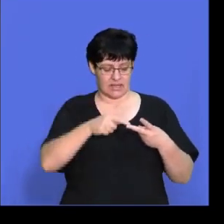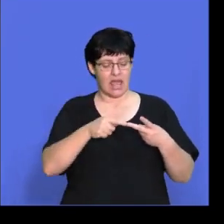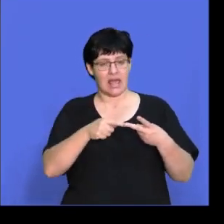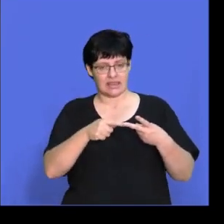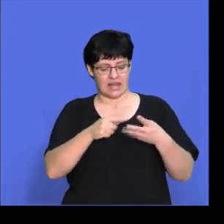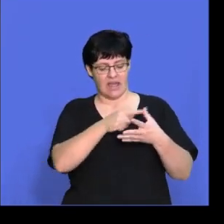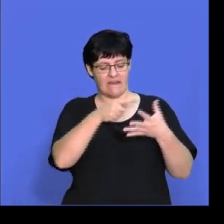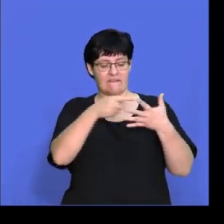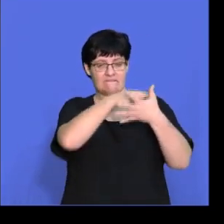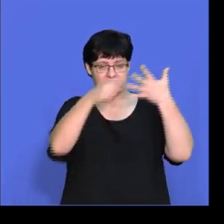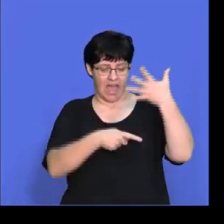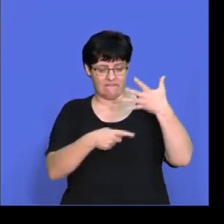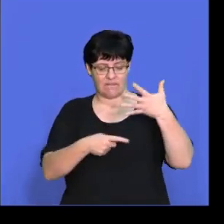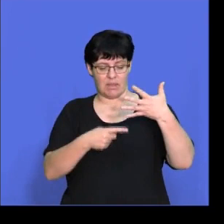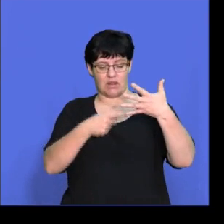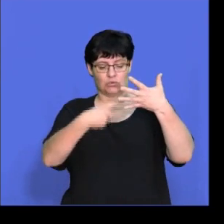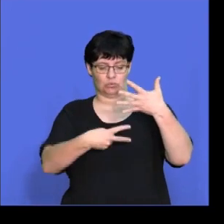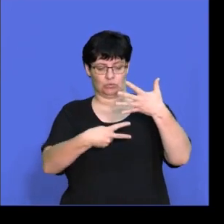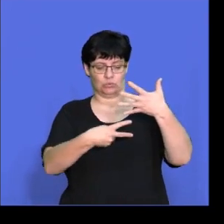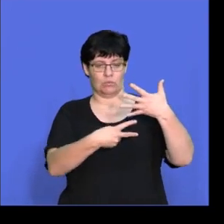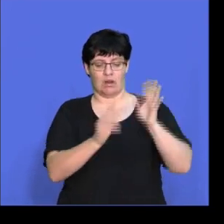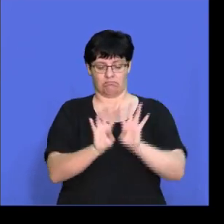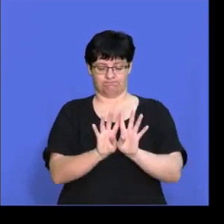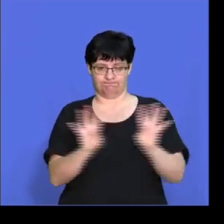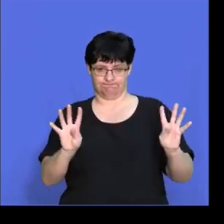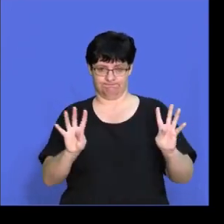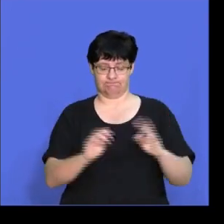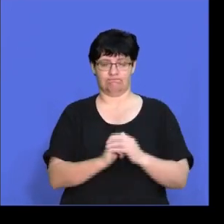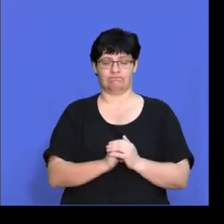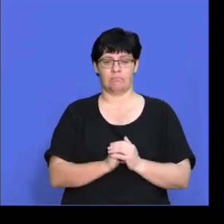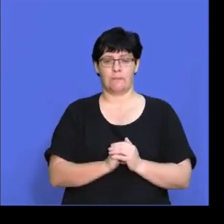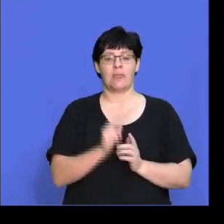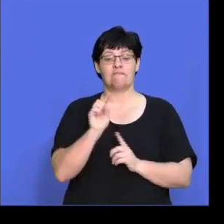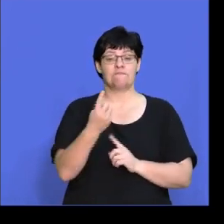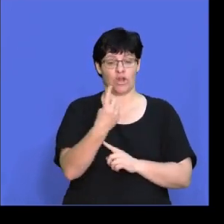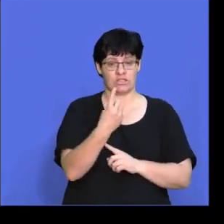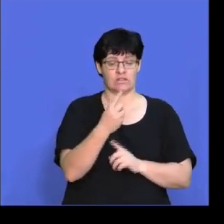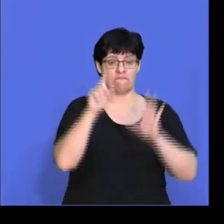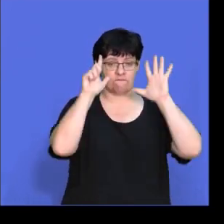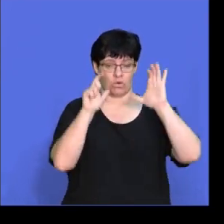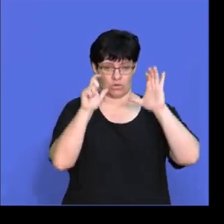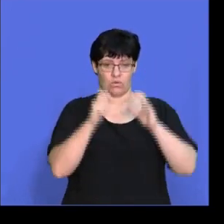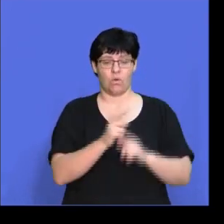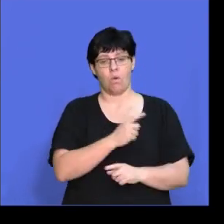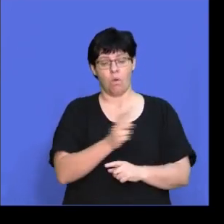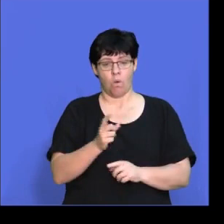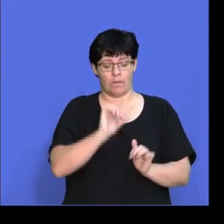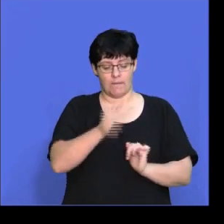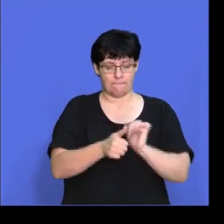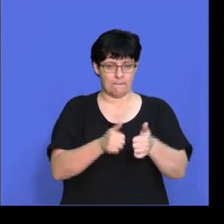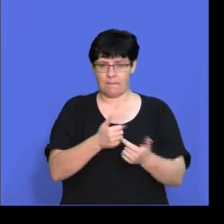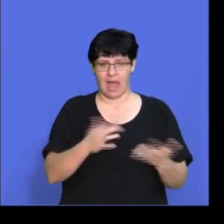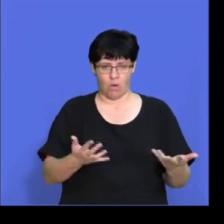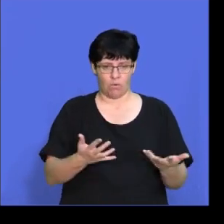5 other students or prefects who are all sitting in one row. All right, so the first question. In the first photo,